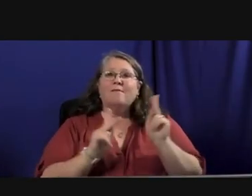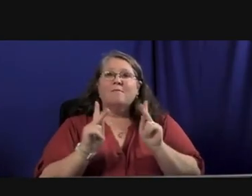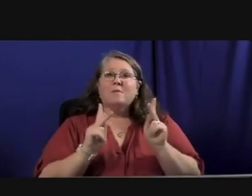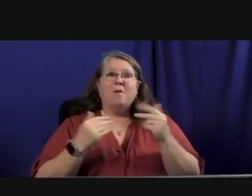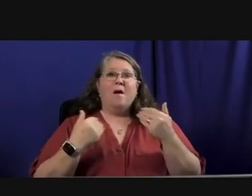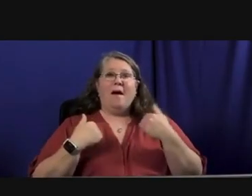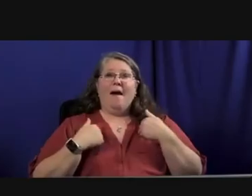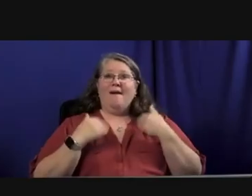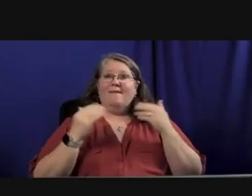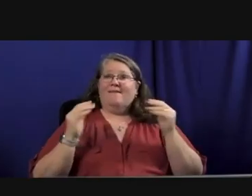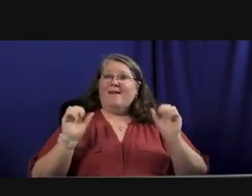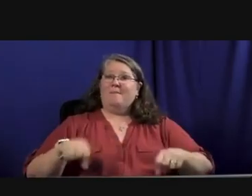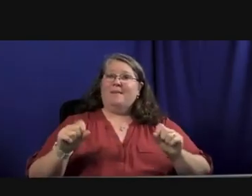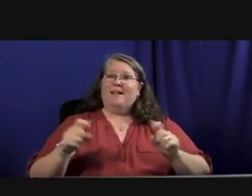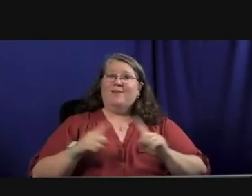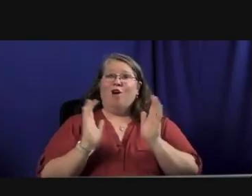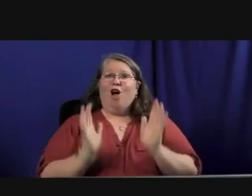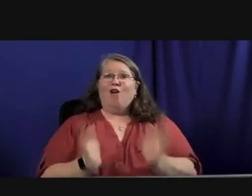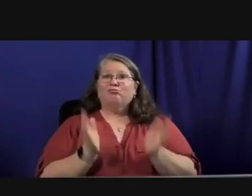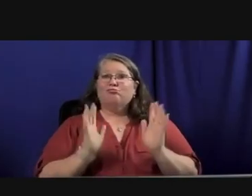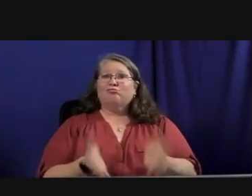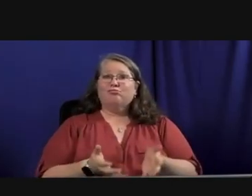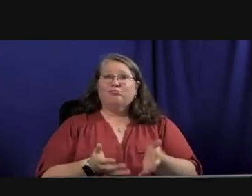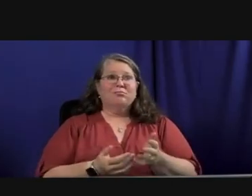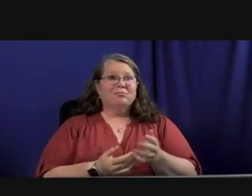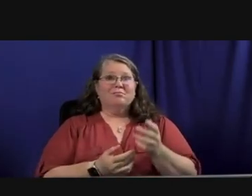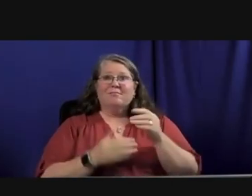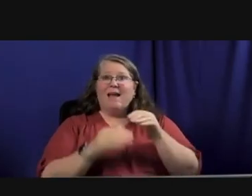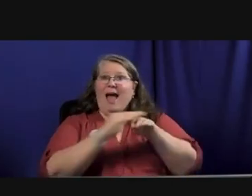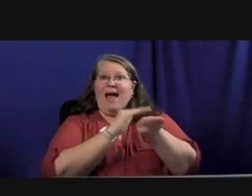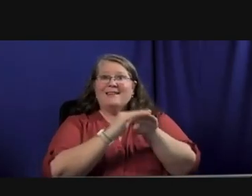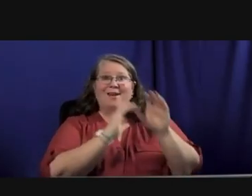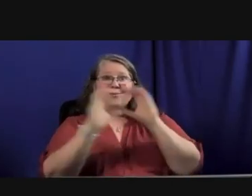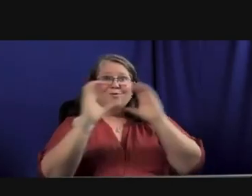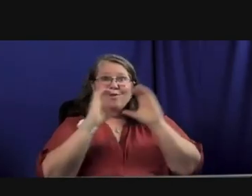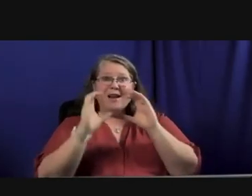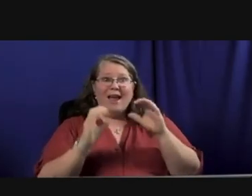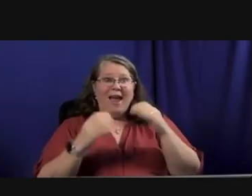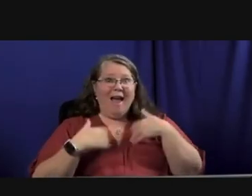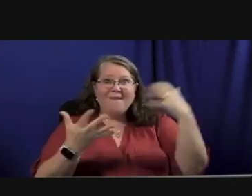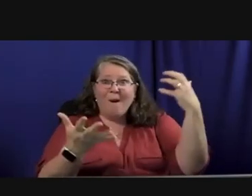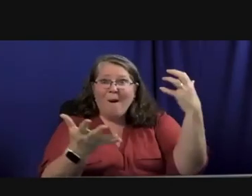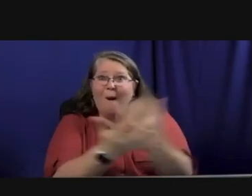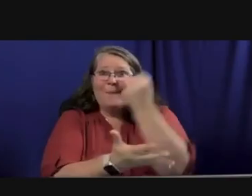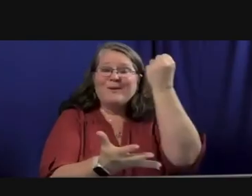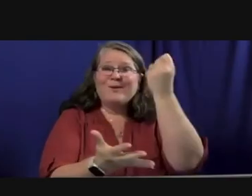often, deaf people have the ability to